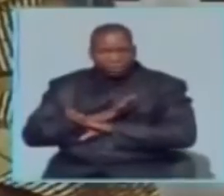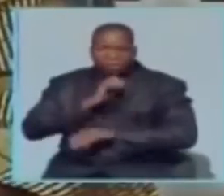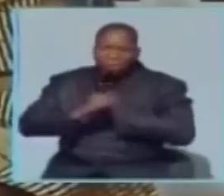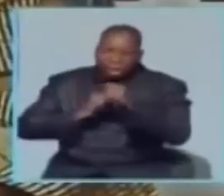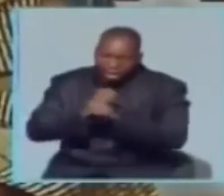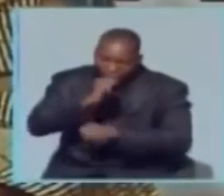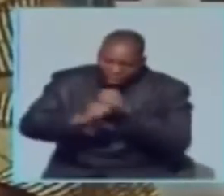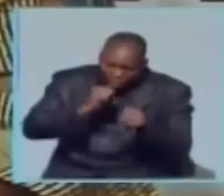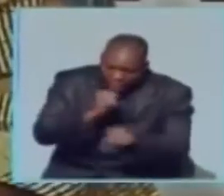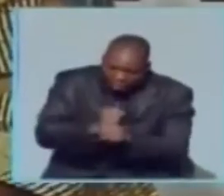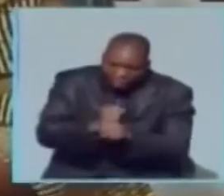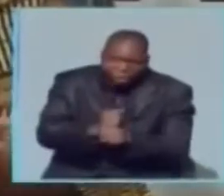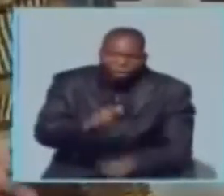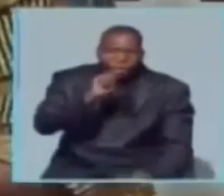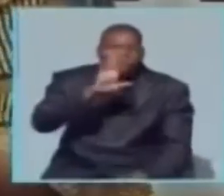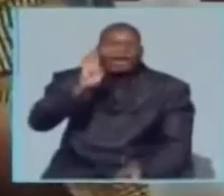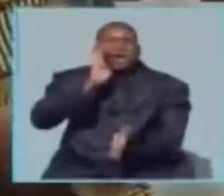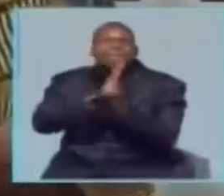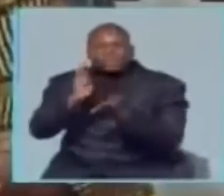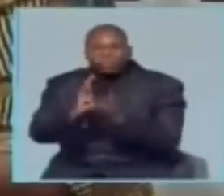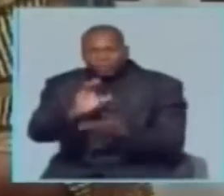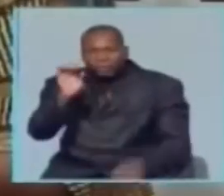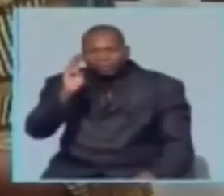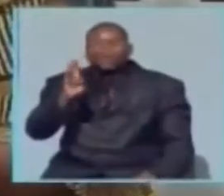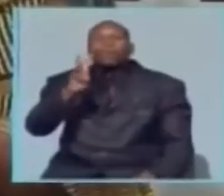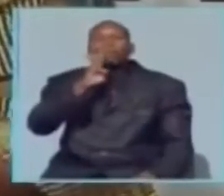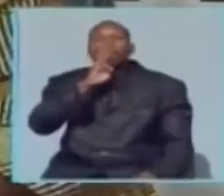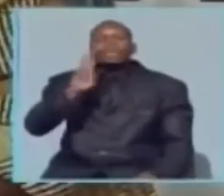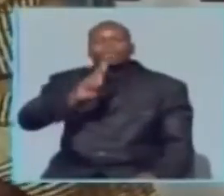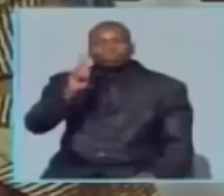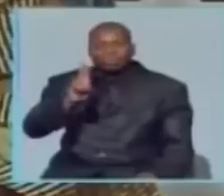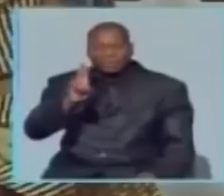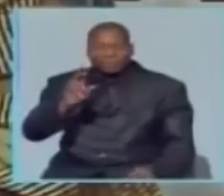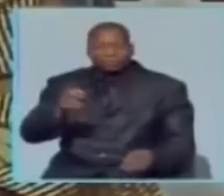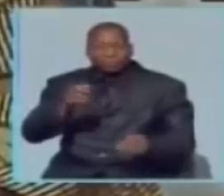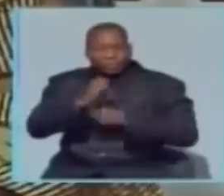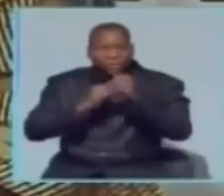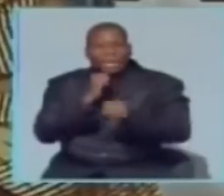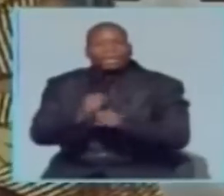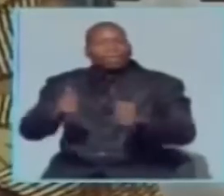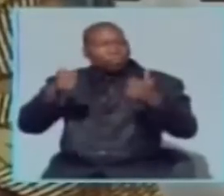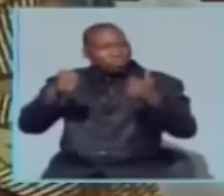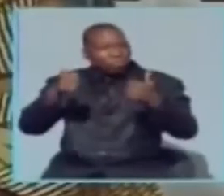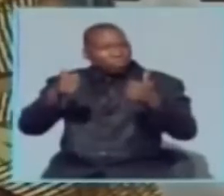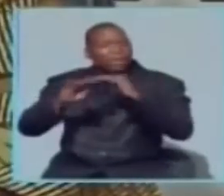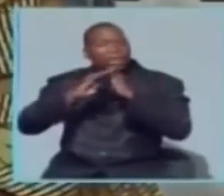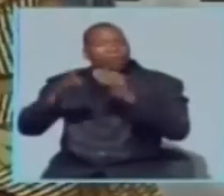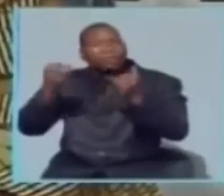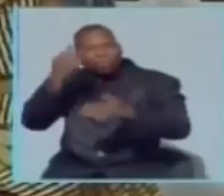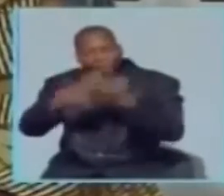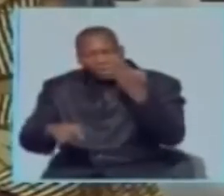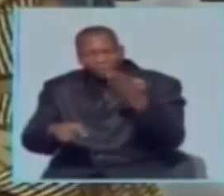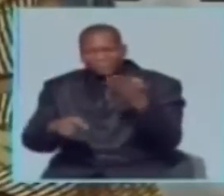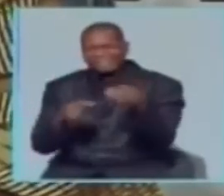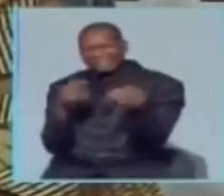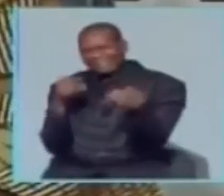25 billion cubic meters of the water in a good year. Right now, we're getting to the levels where we are using close to